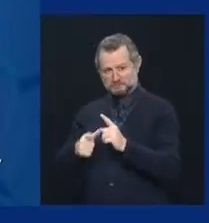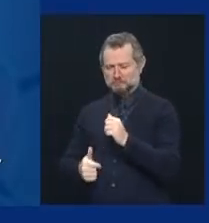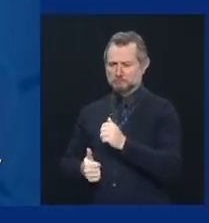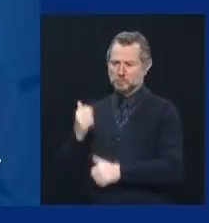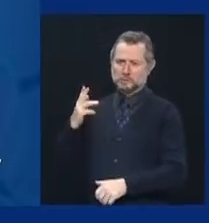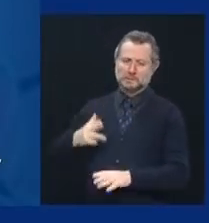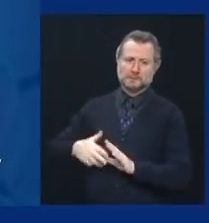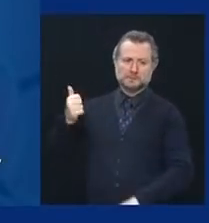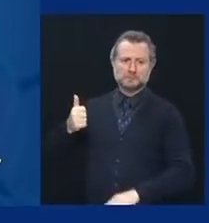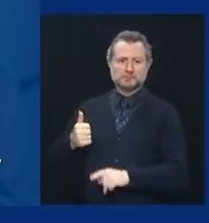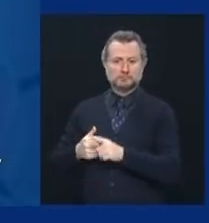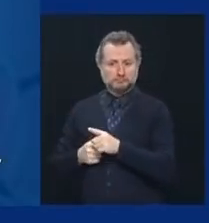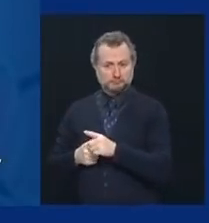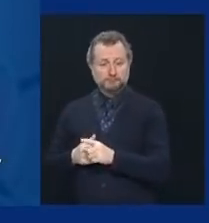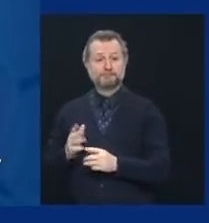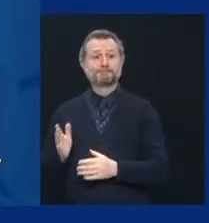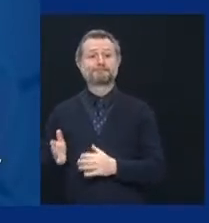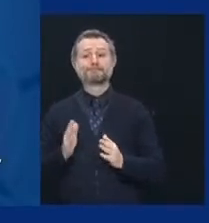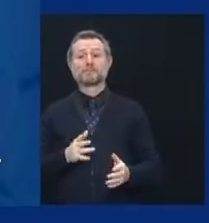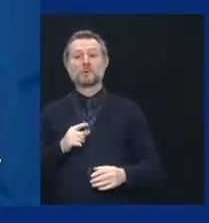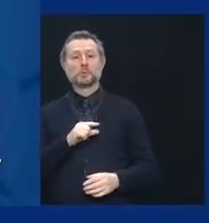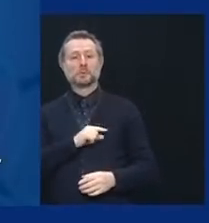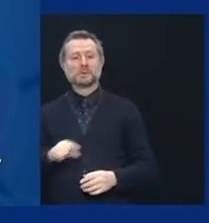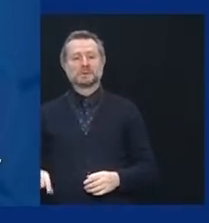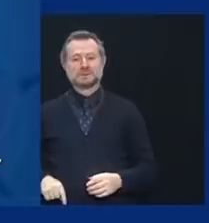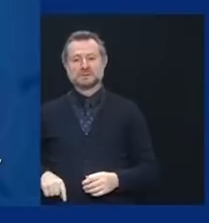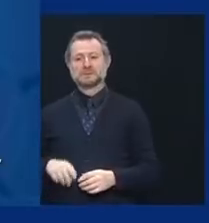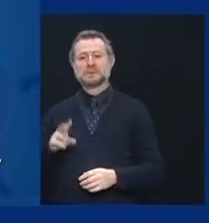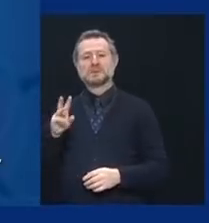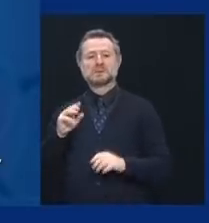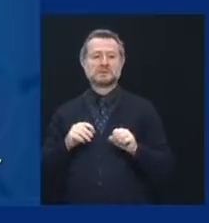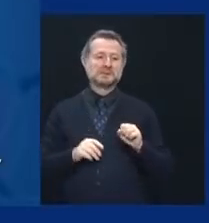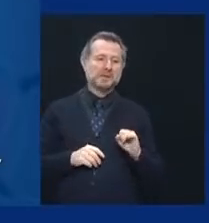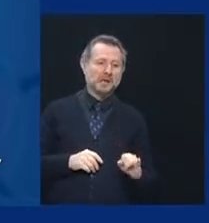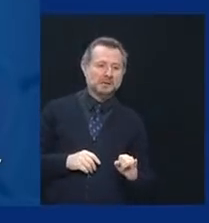Then we have Queens, then Staten Island.